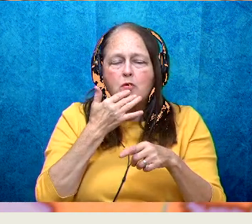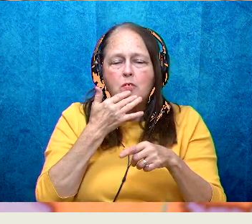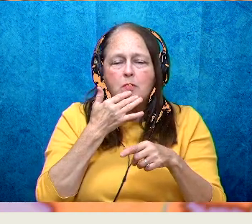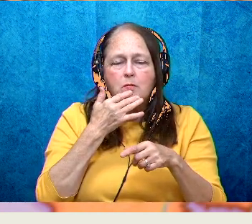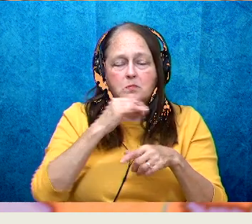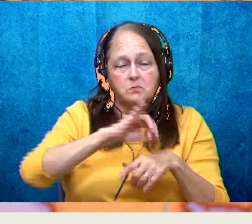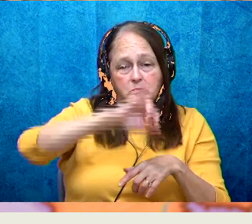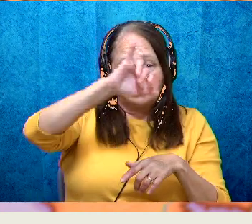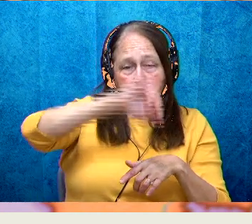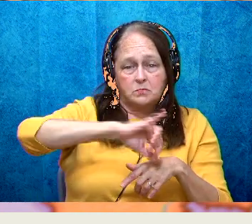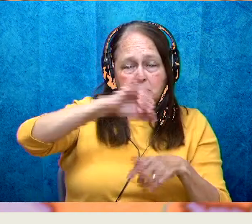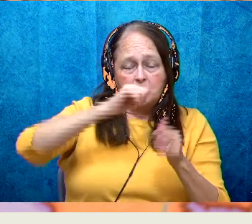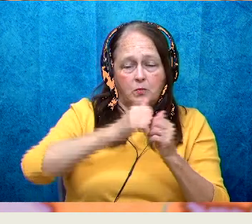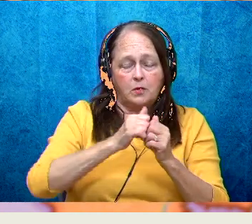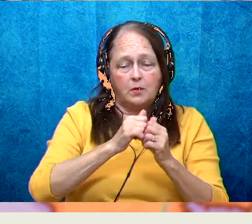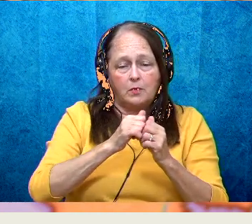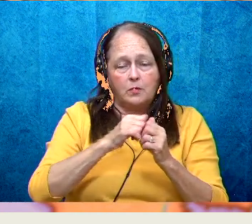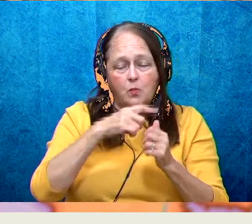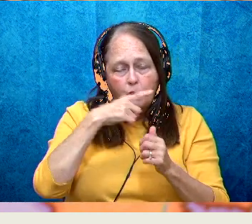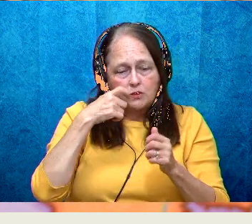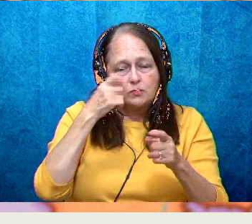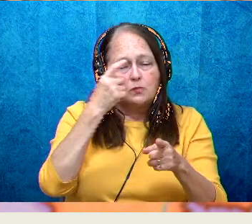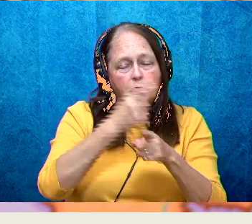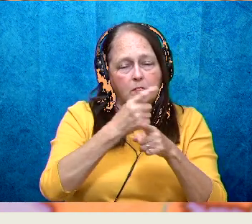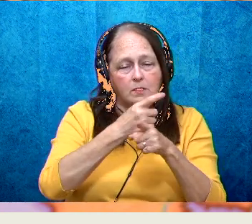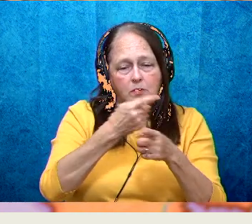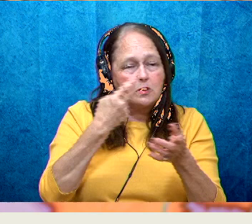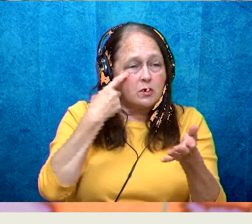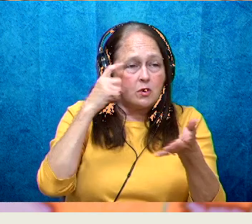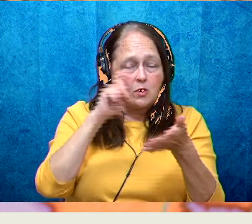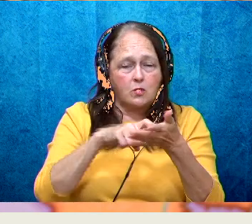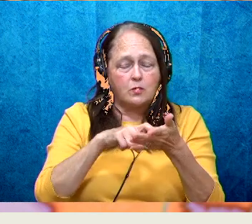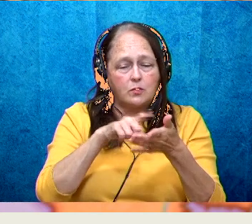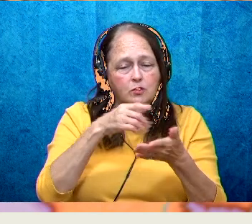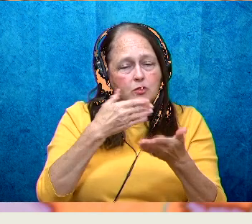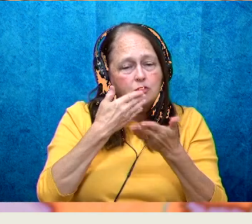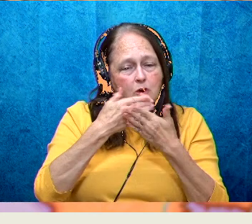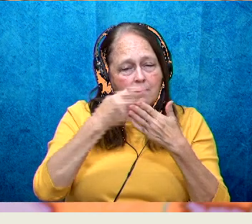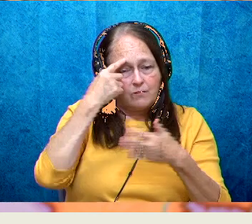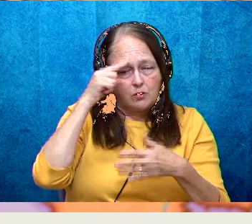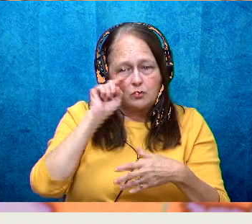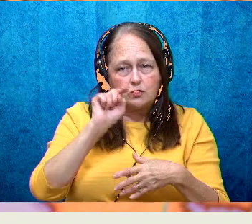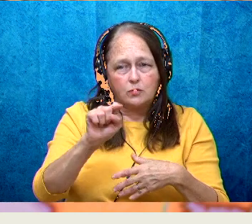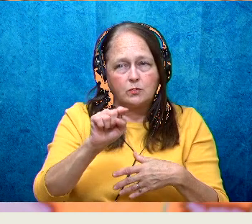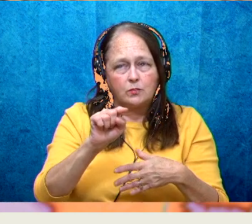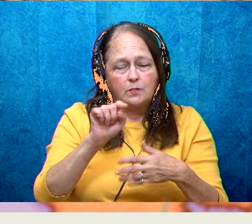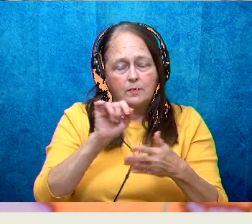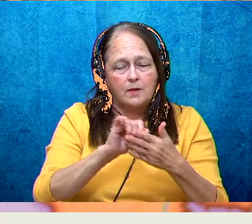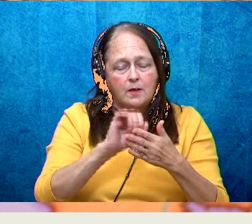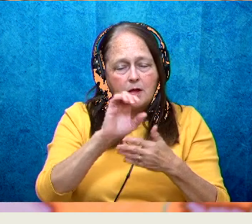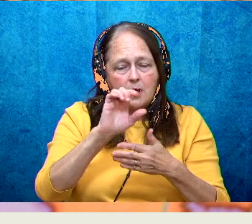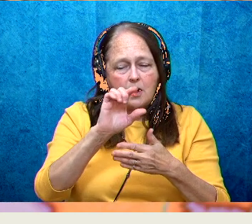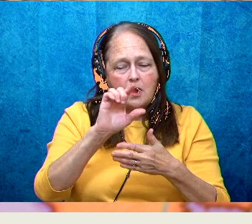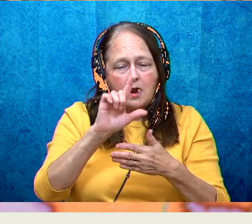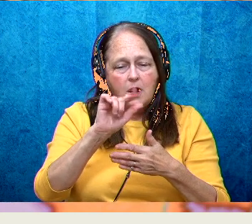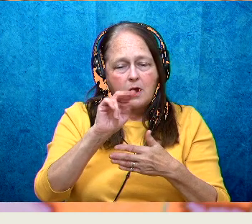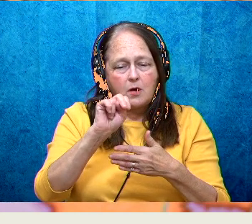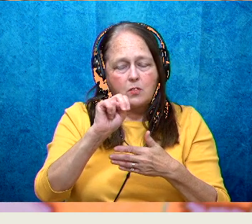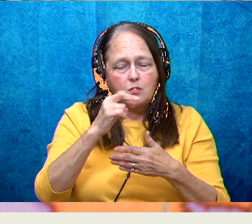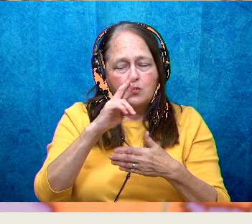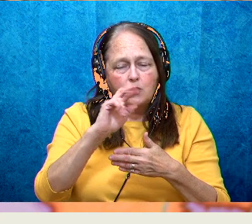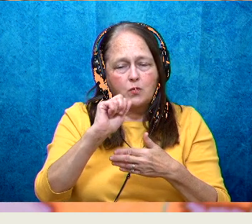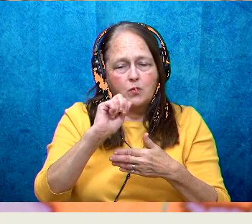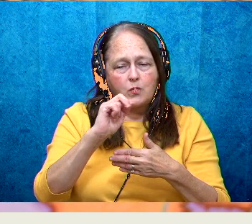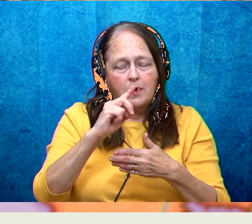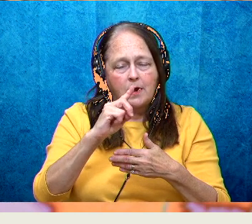mean it's part of Russia. You're absolutely right. If you notice that, then good for you. This is Kaliningrad. Kaliningrad